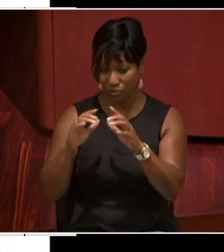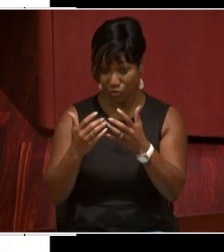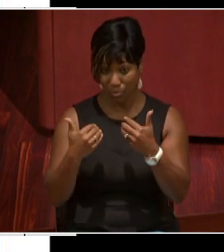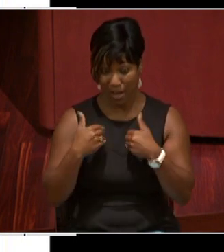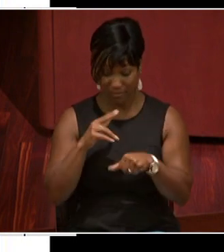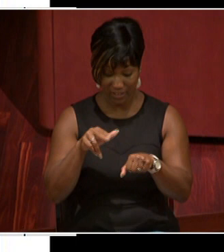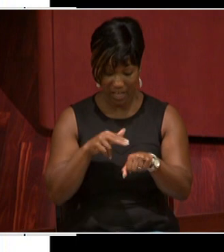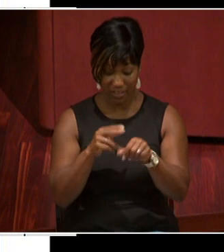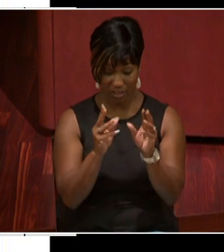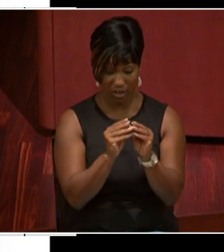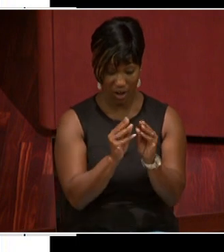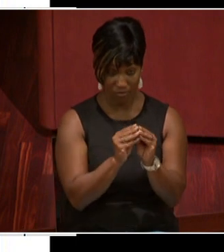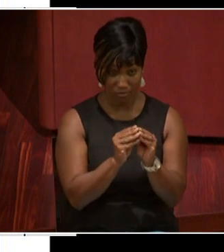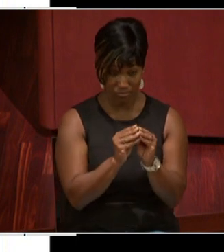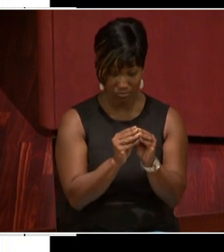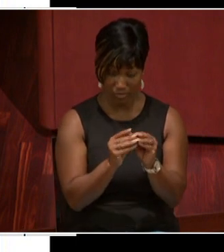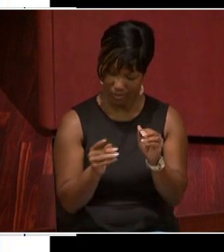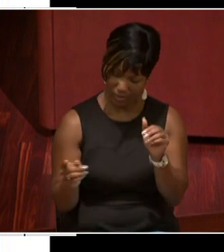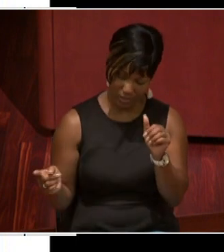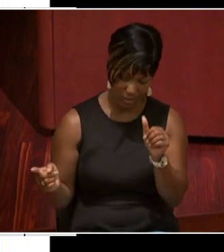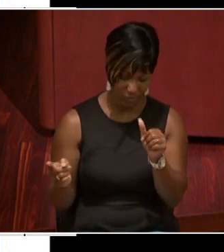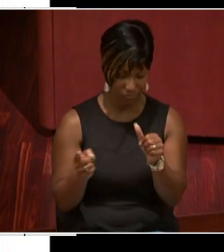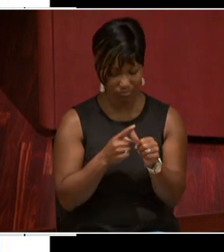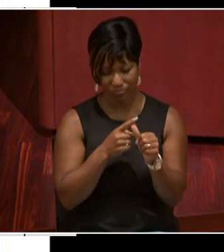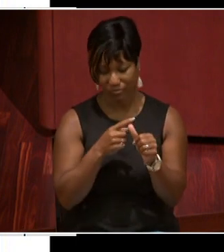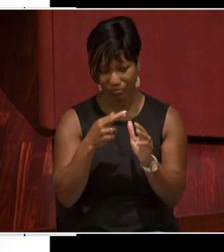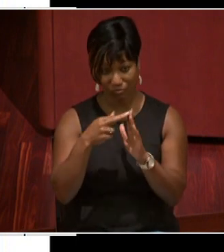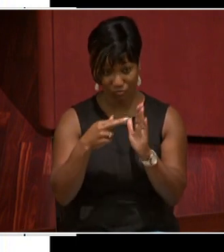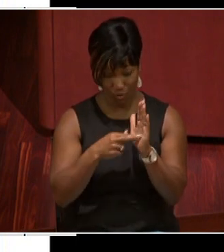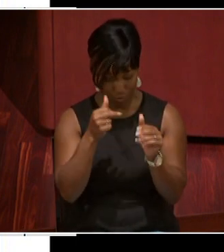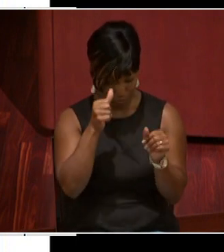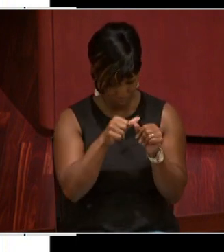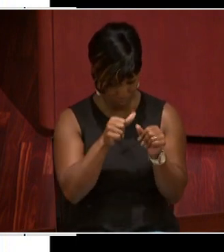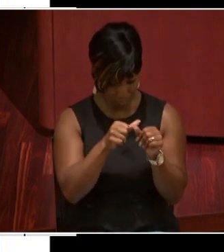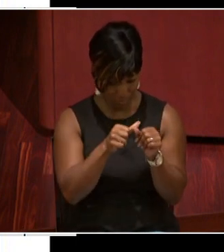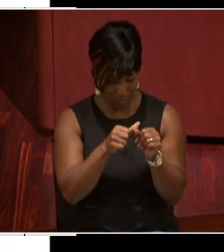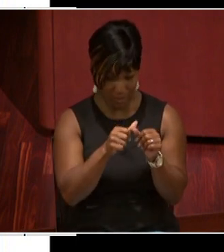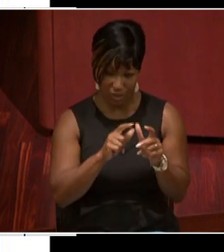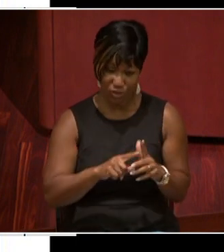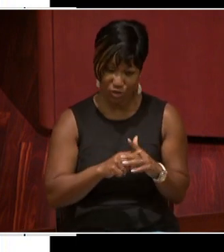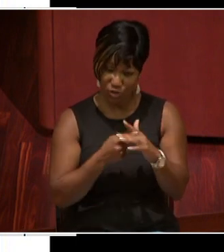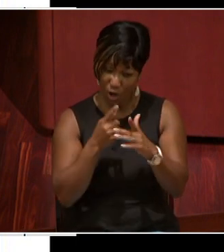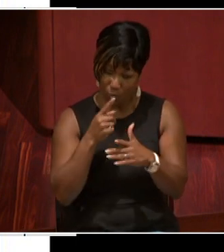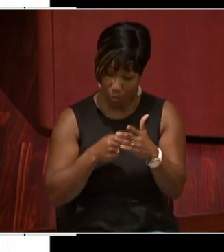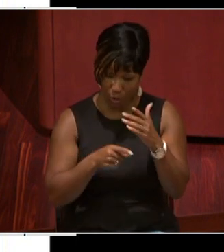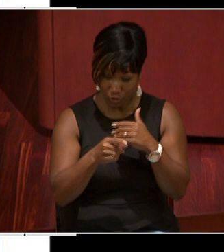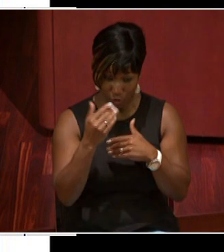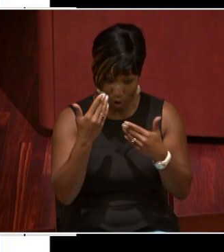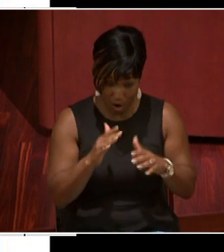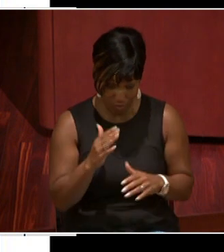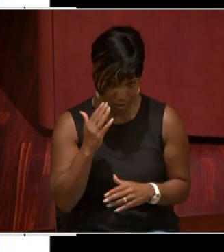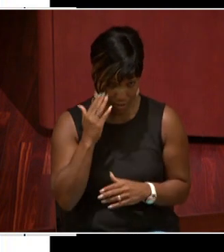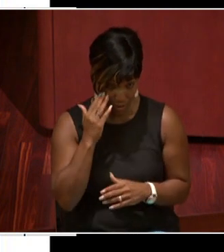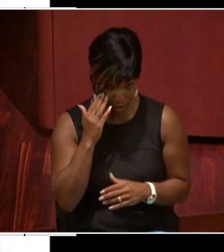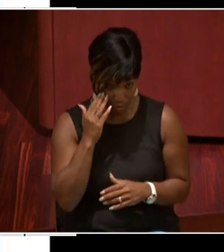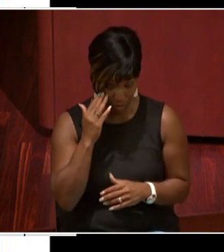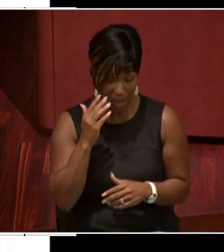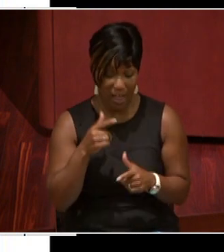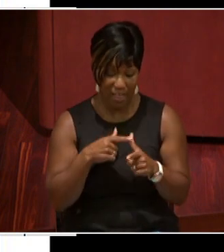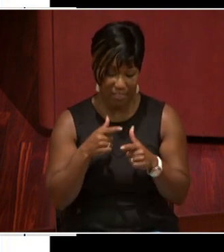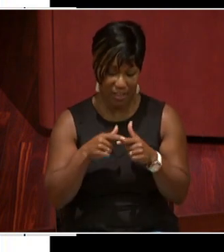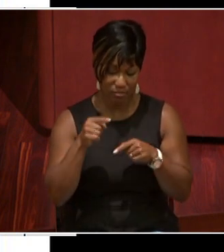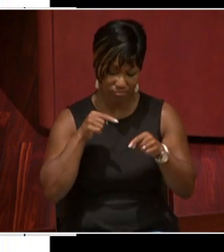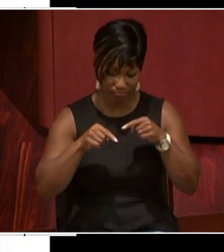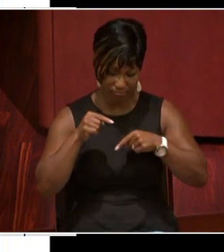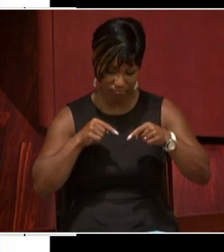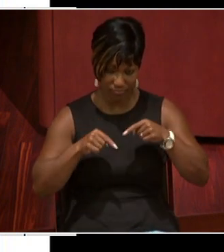And the number one rule of thumb when you're doing your genealogical research is to start with what you know and work your way backward. That way you